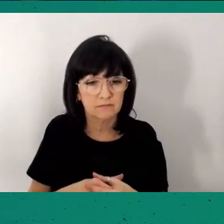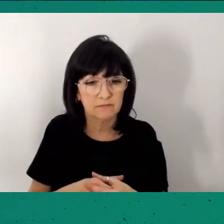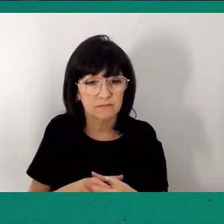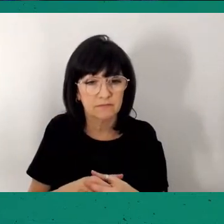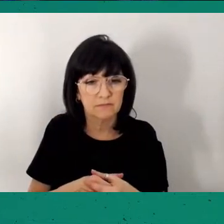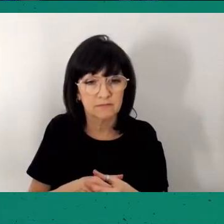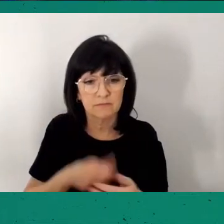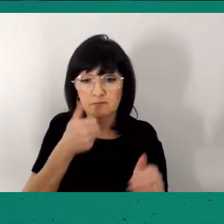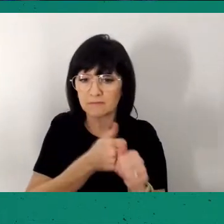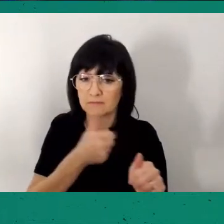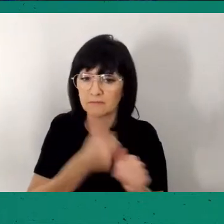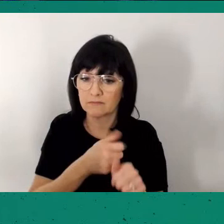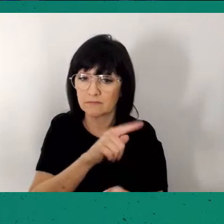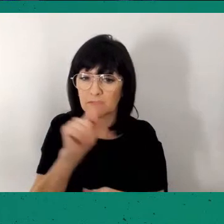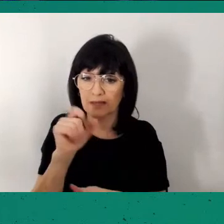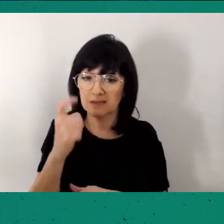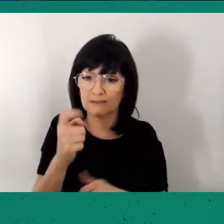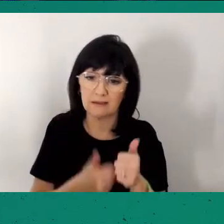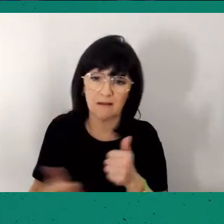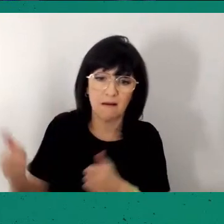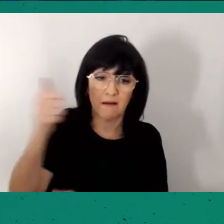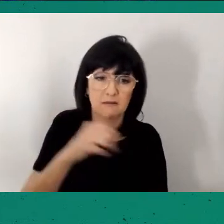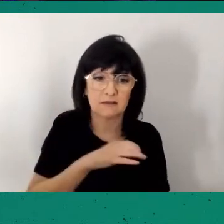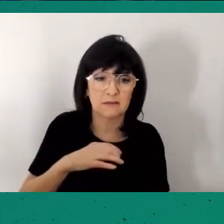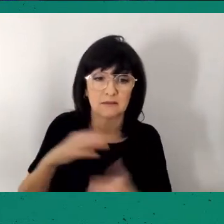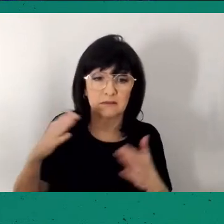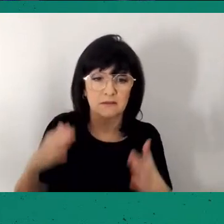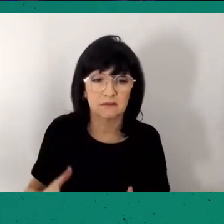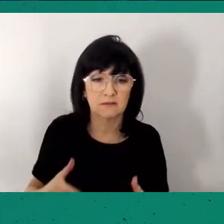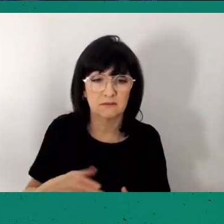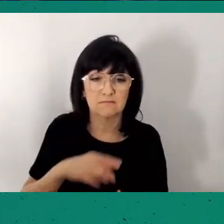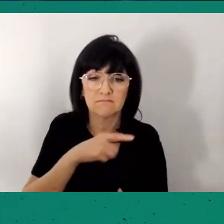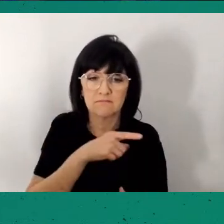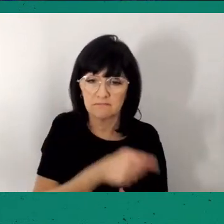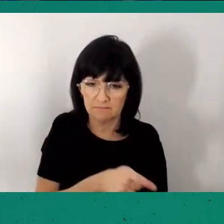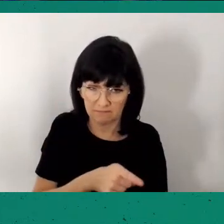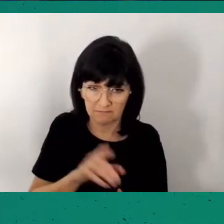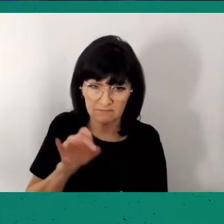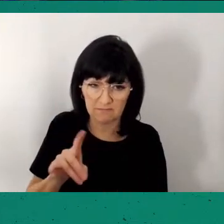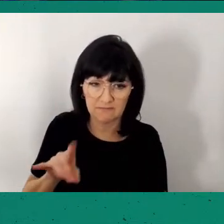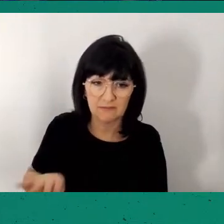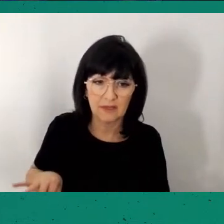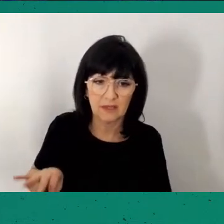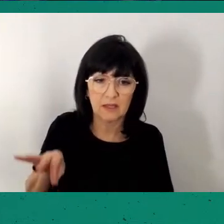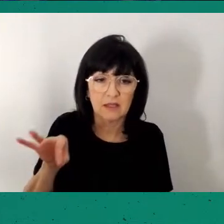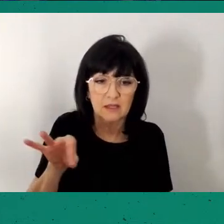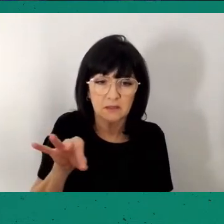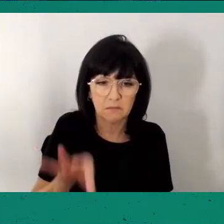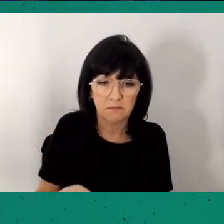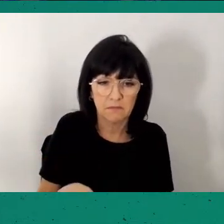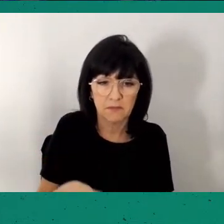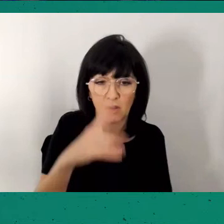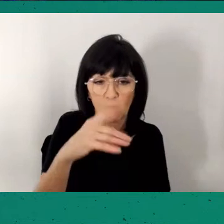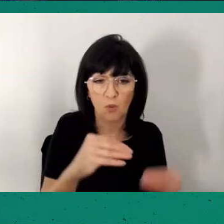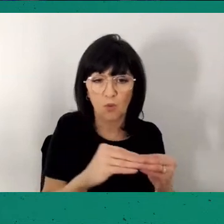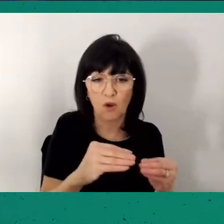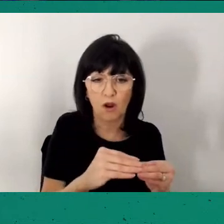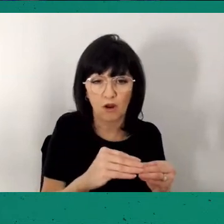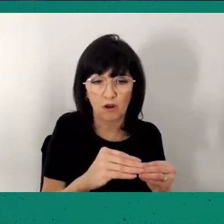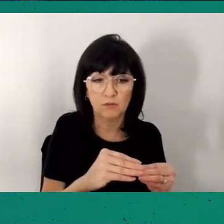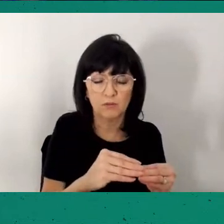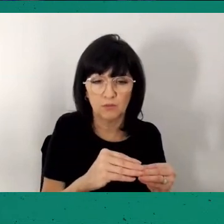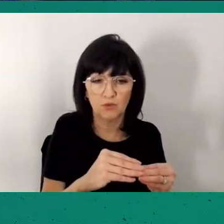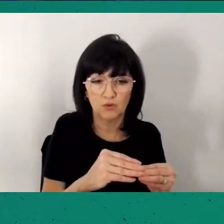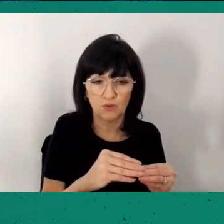he collected and expended one more penny per African American student than was spent